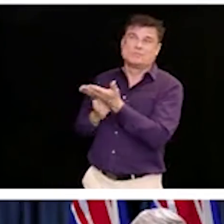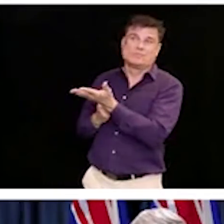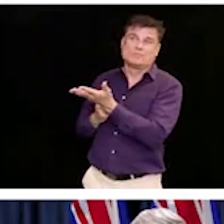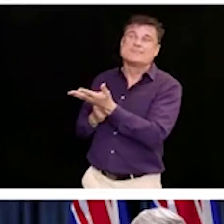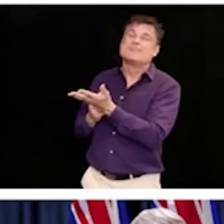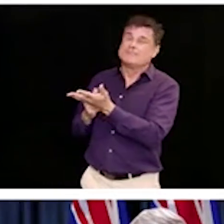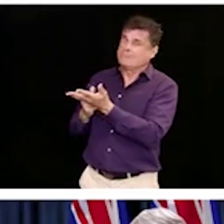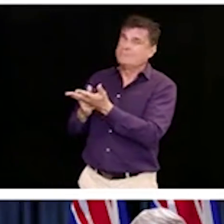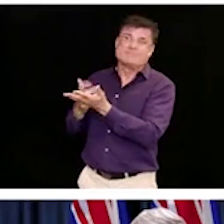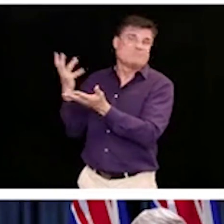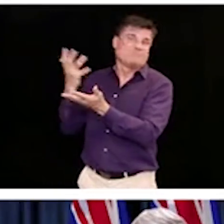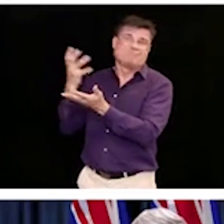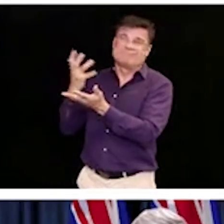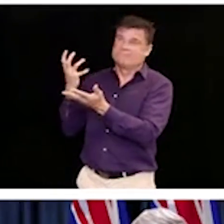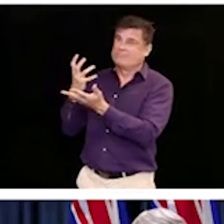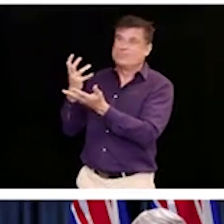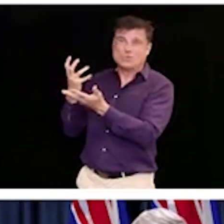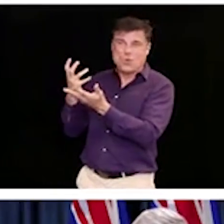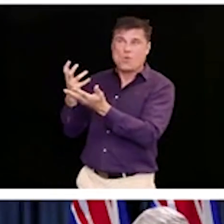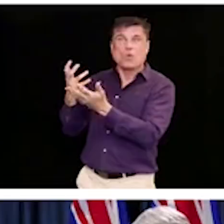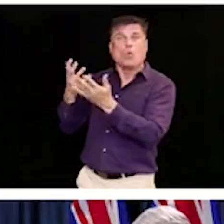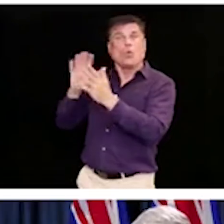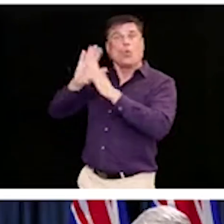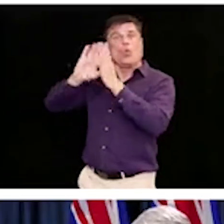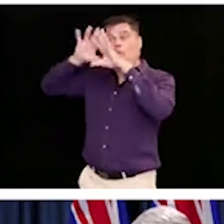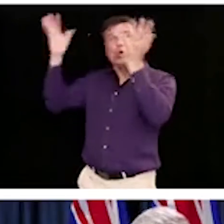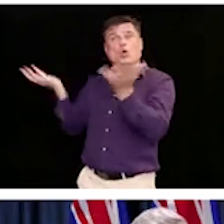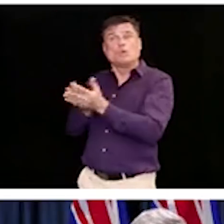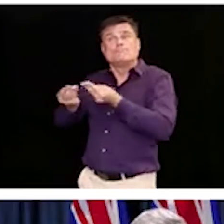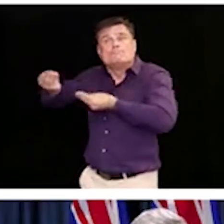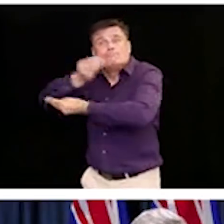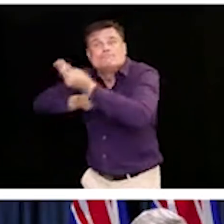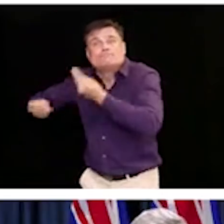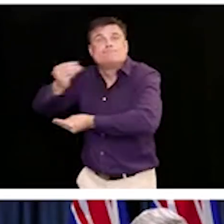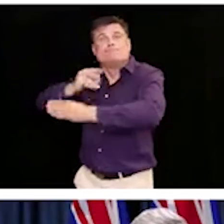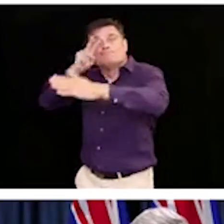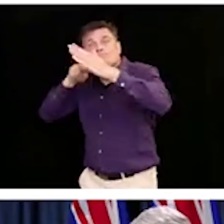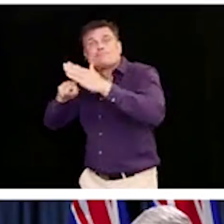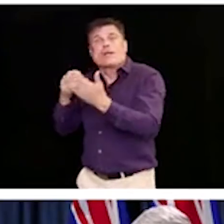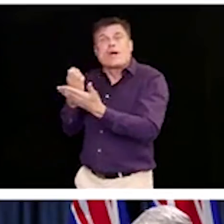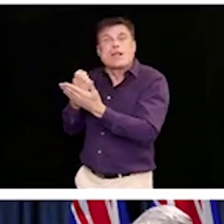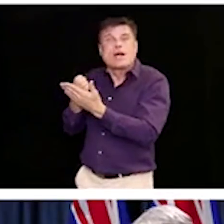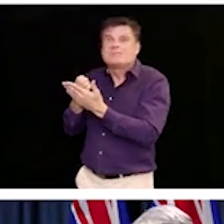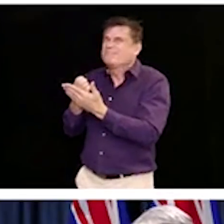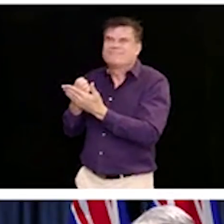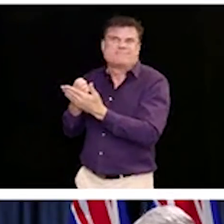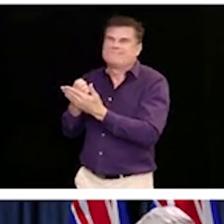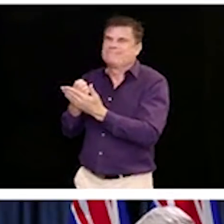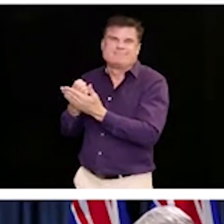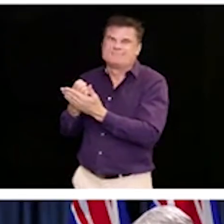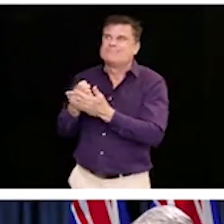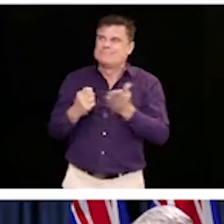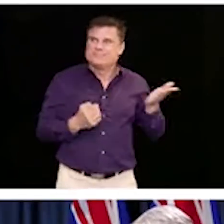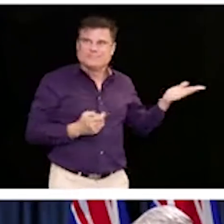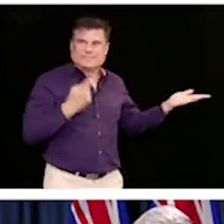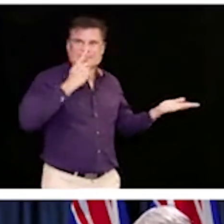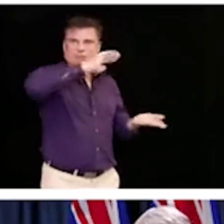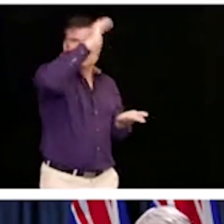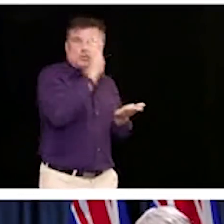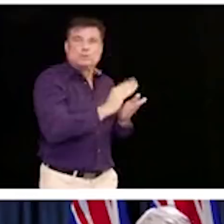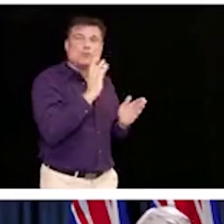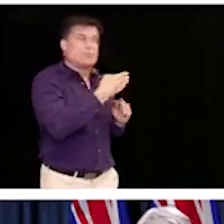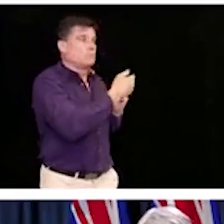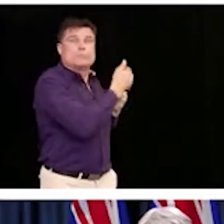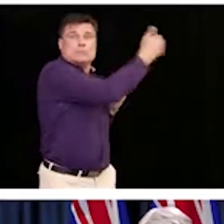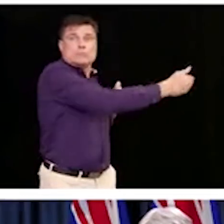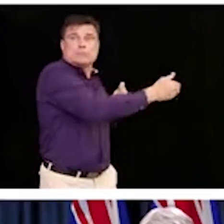the world, and consensus projections for global economies have been revised down significantly, as you can see on this slide on